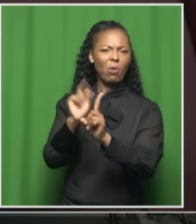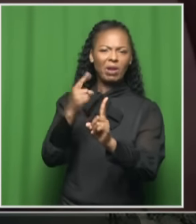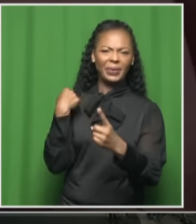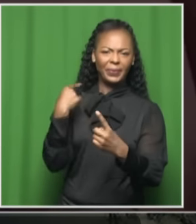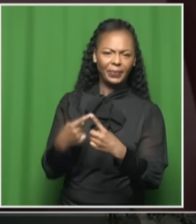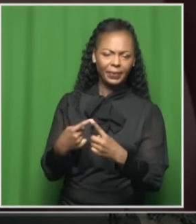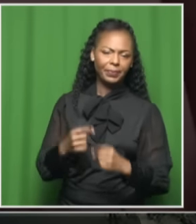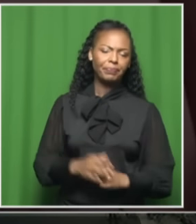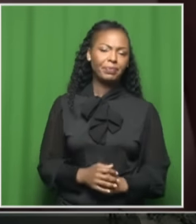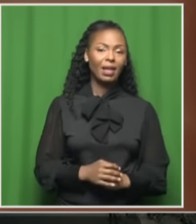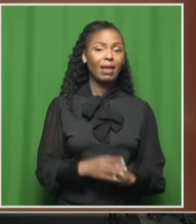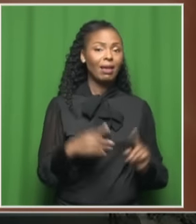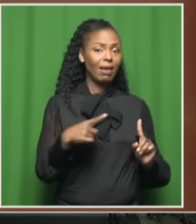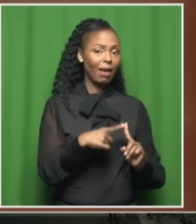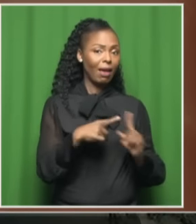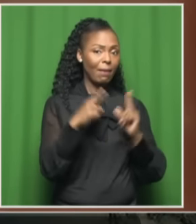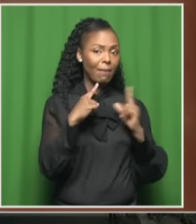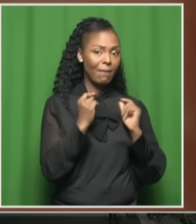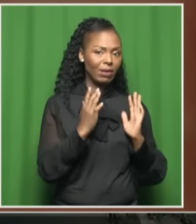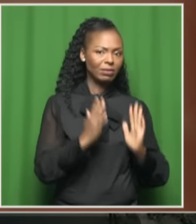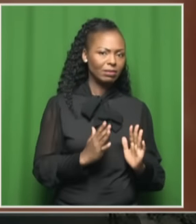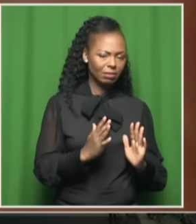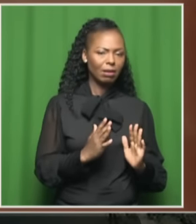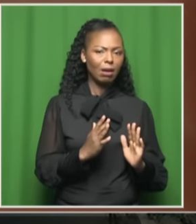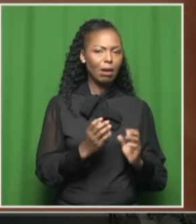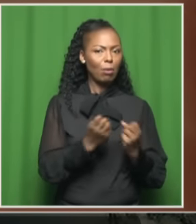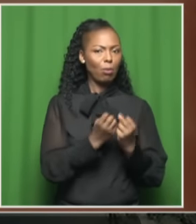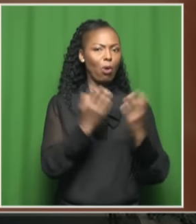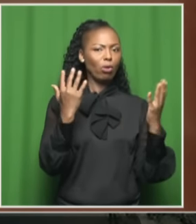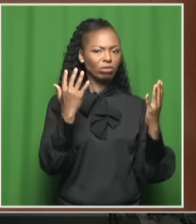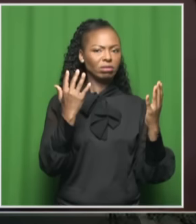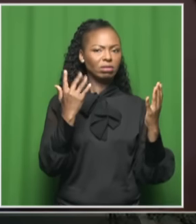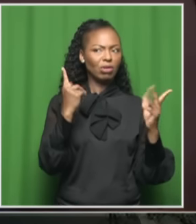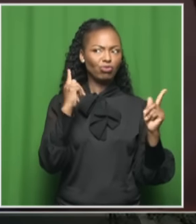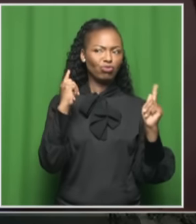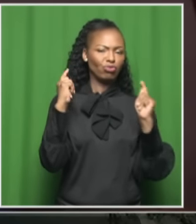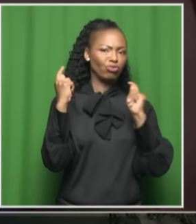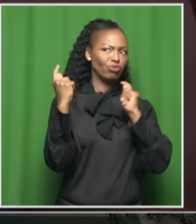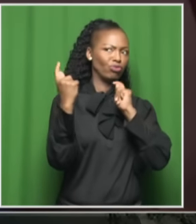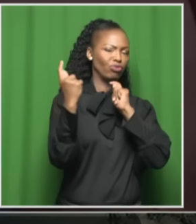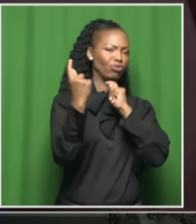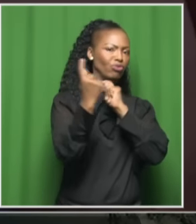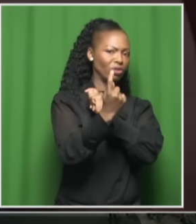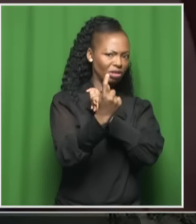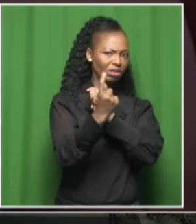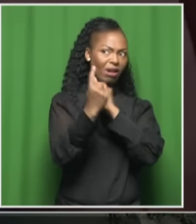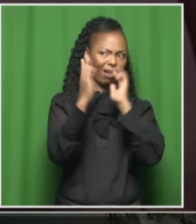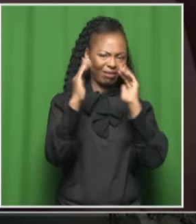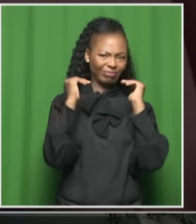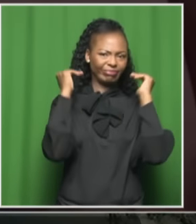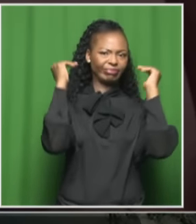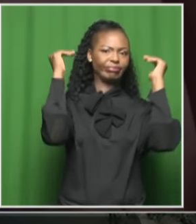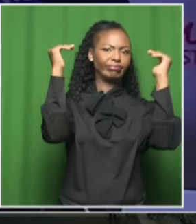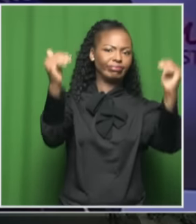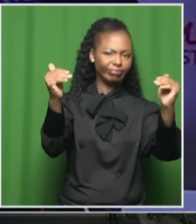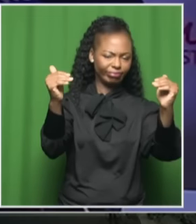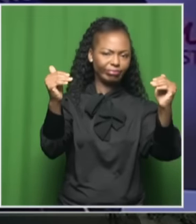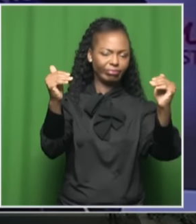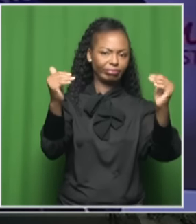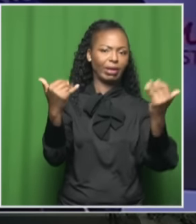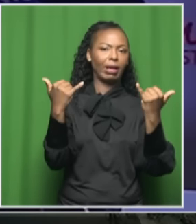Pastor Ray intentionally had planned how he was going to transition in terms of how he's going to move into